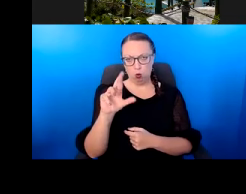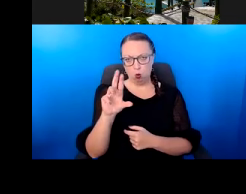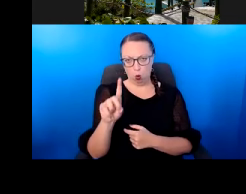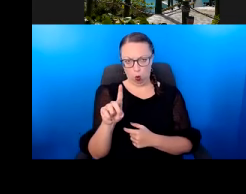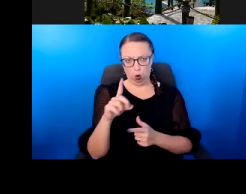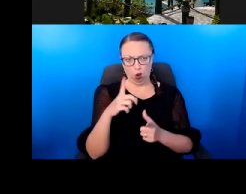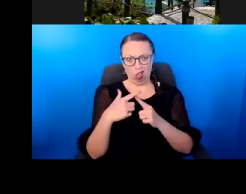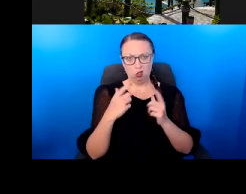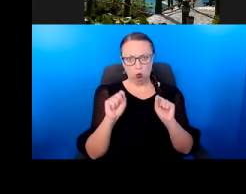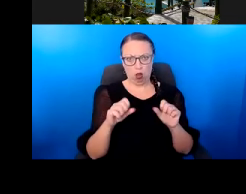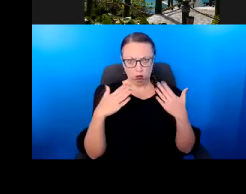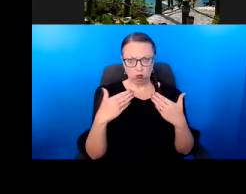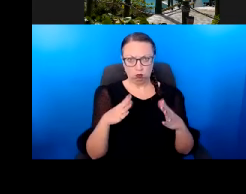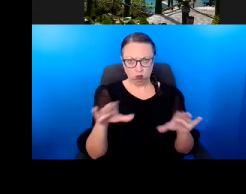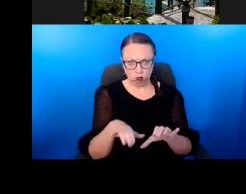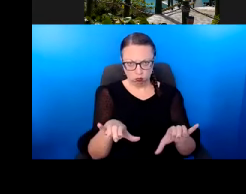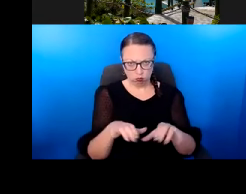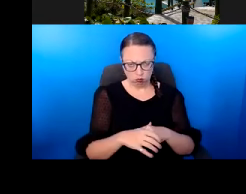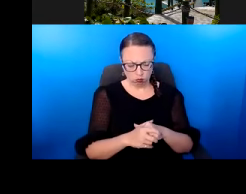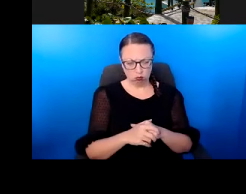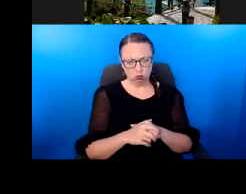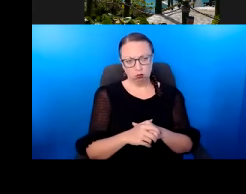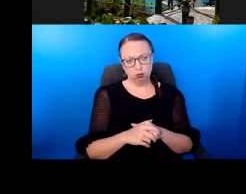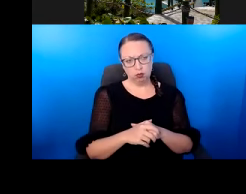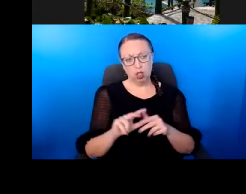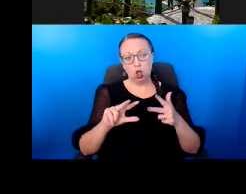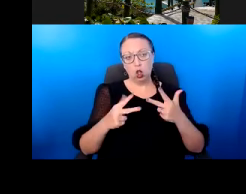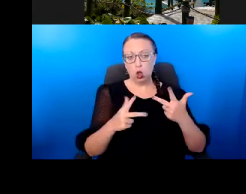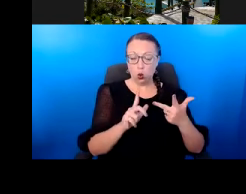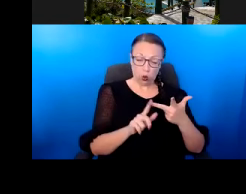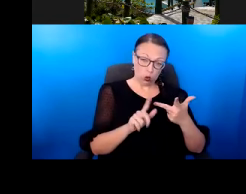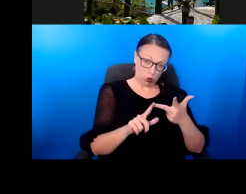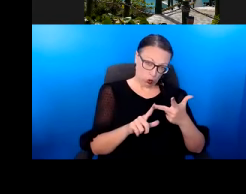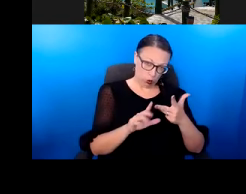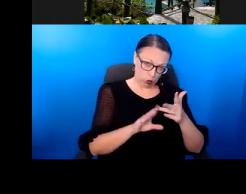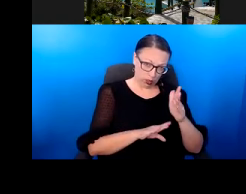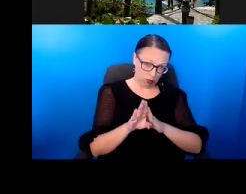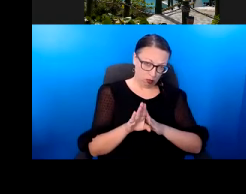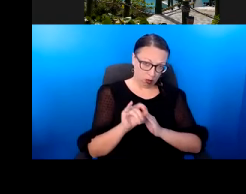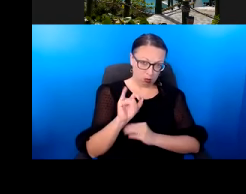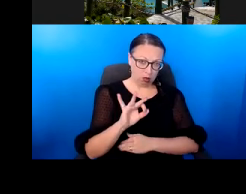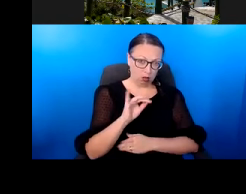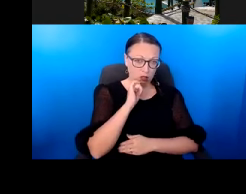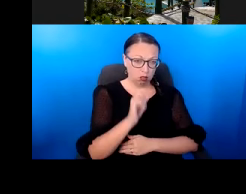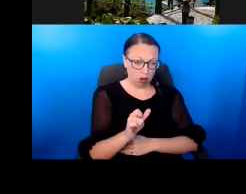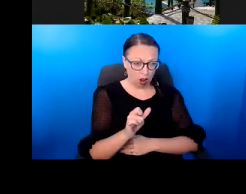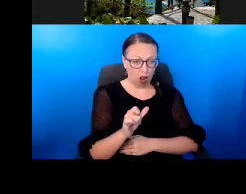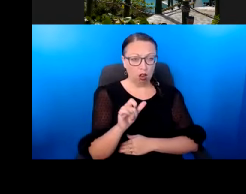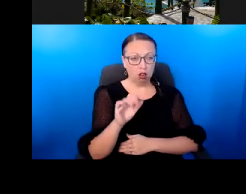third reason we're doing this, and this has to do with the development of a non-bold